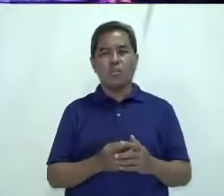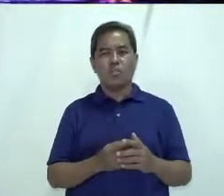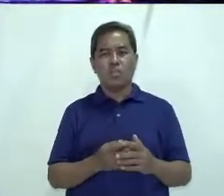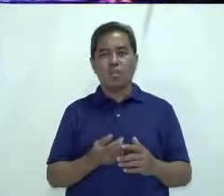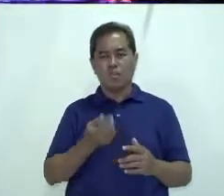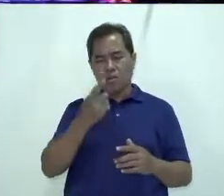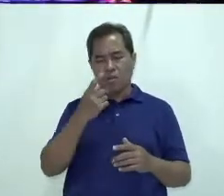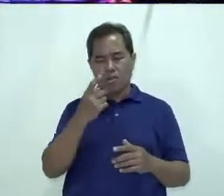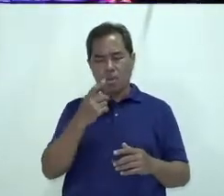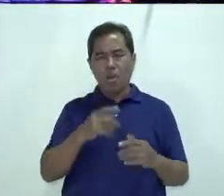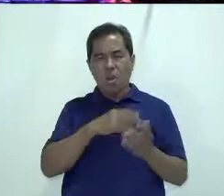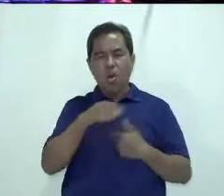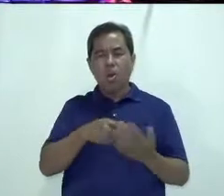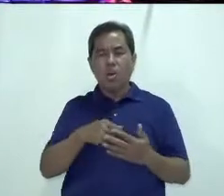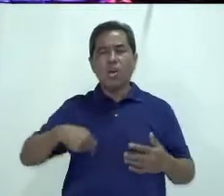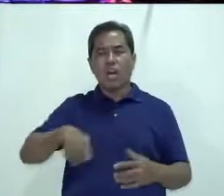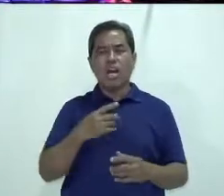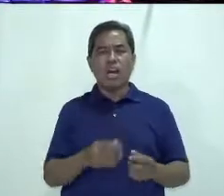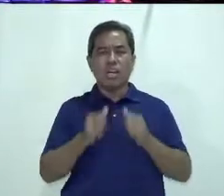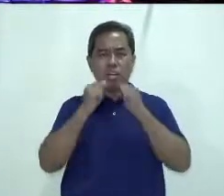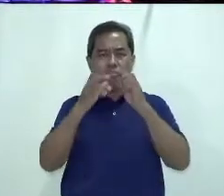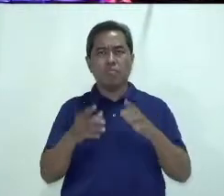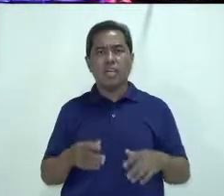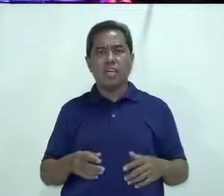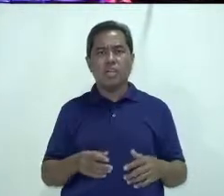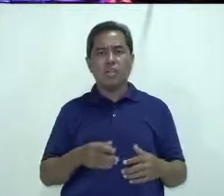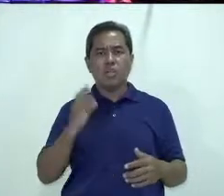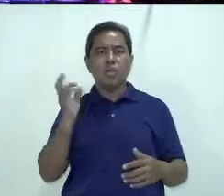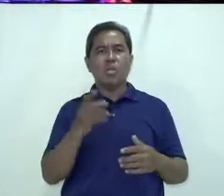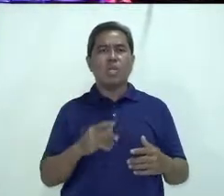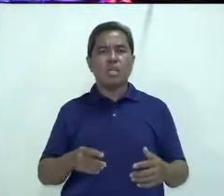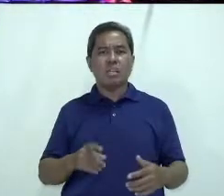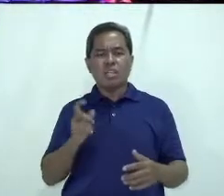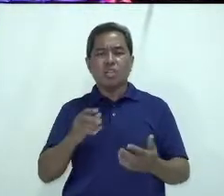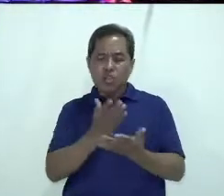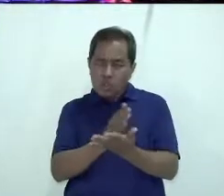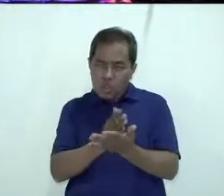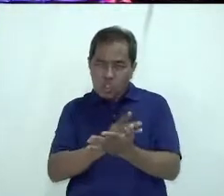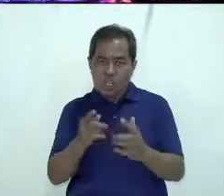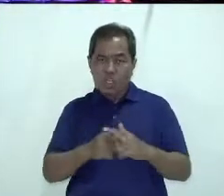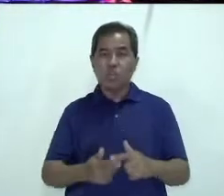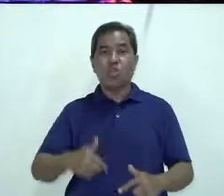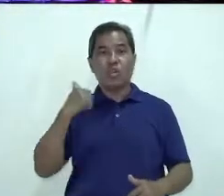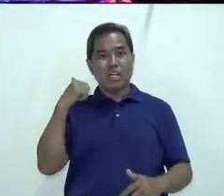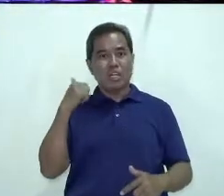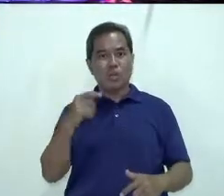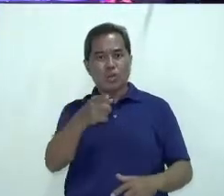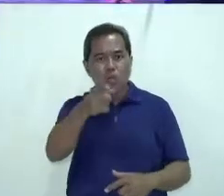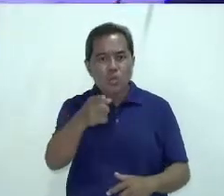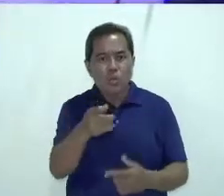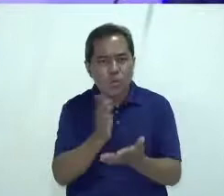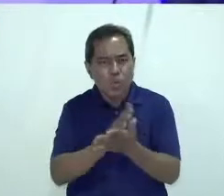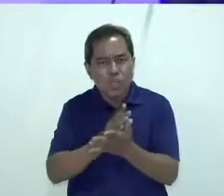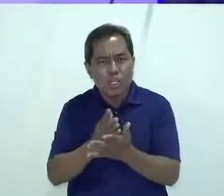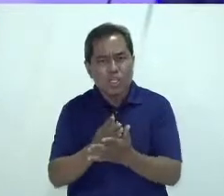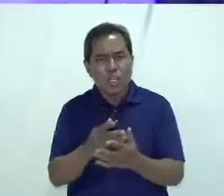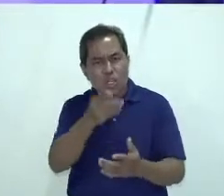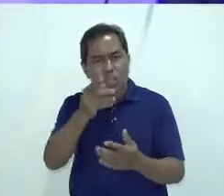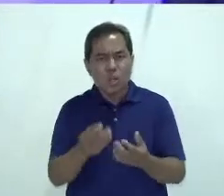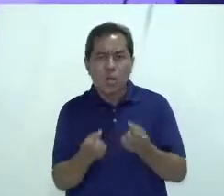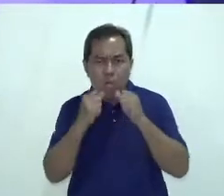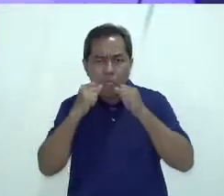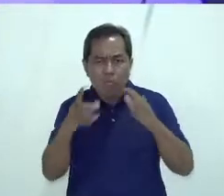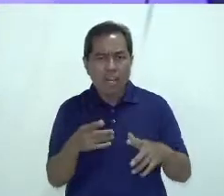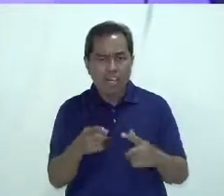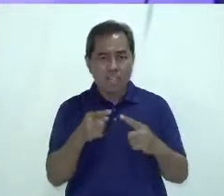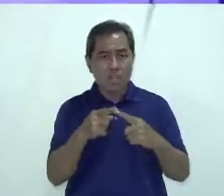us to share it to others. When is the last time that you share something to others? When is the last time that